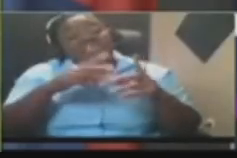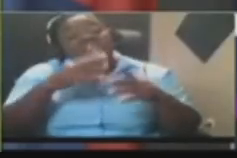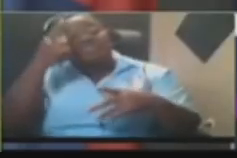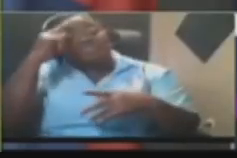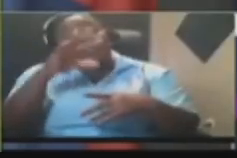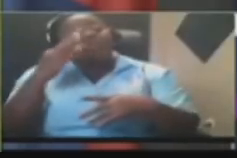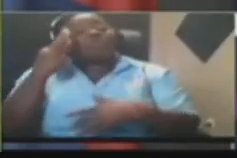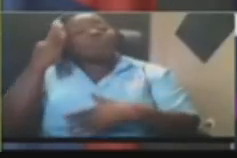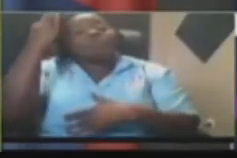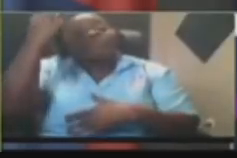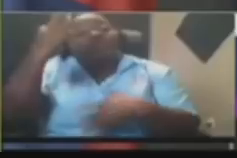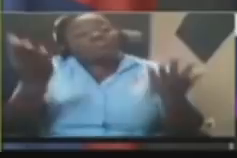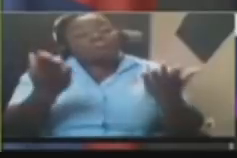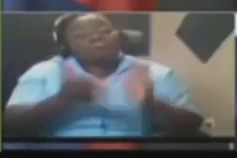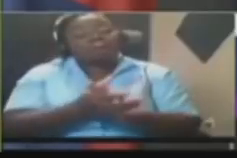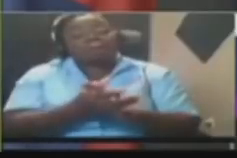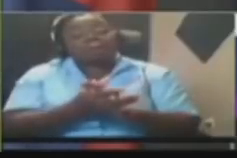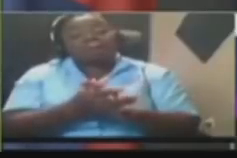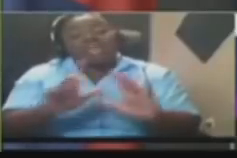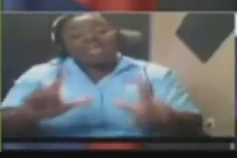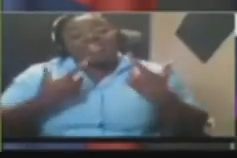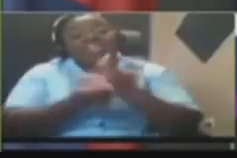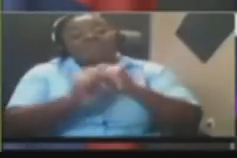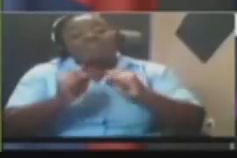save might be your own.